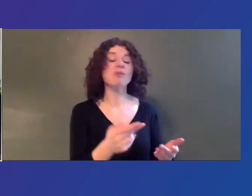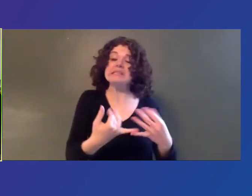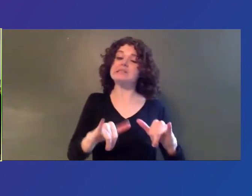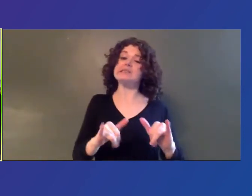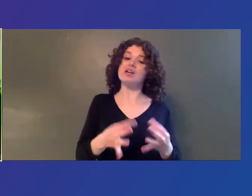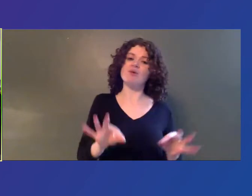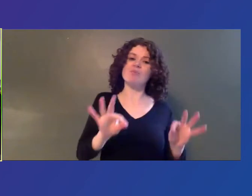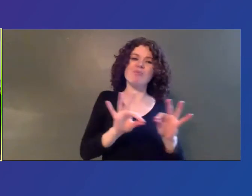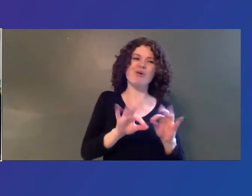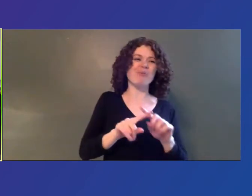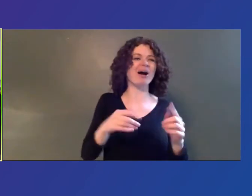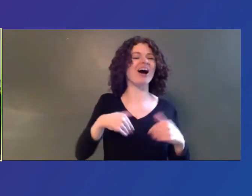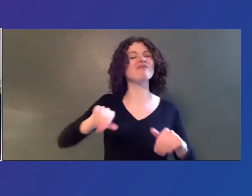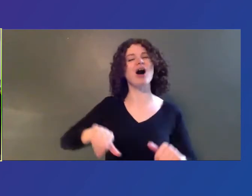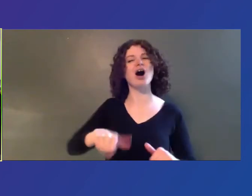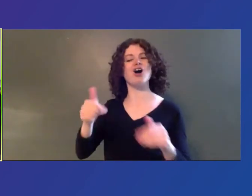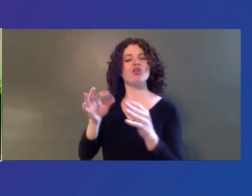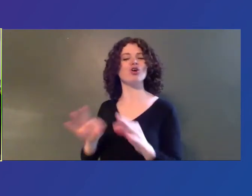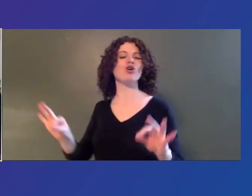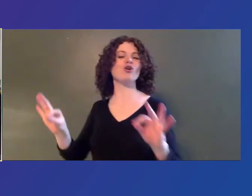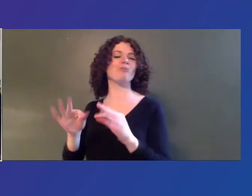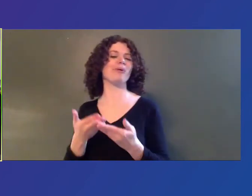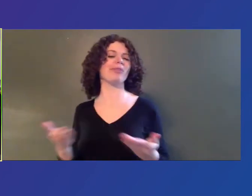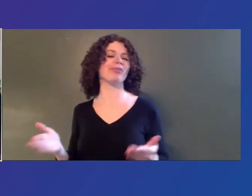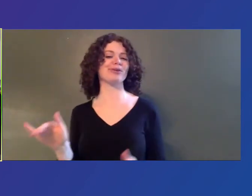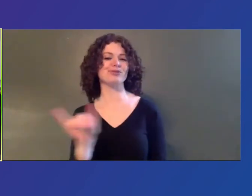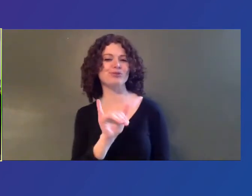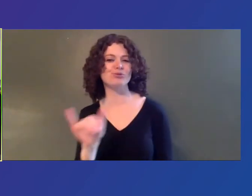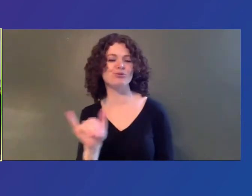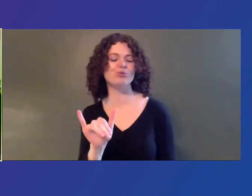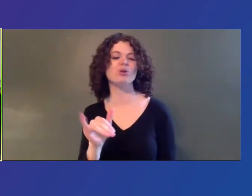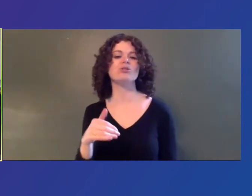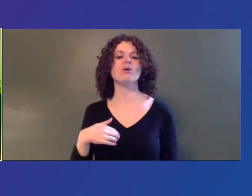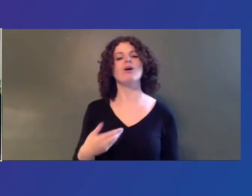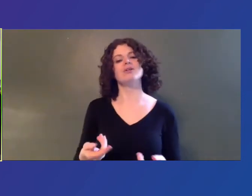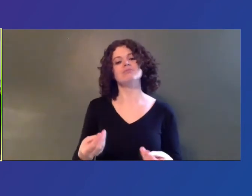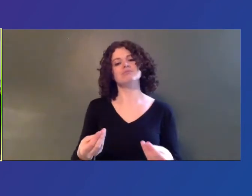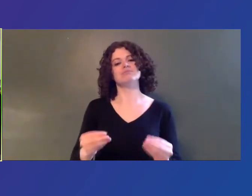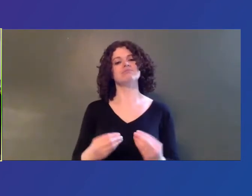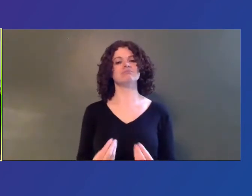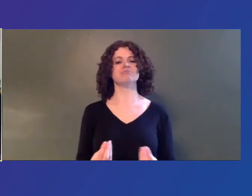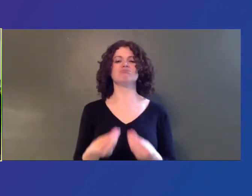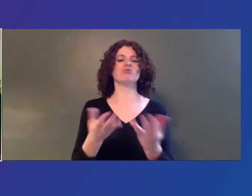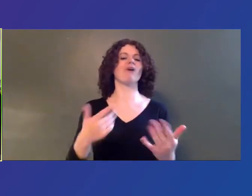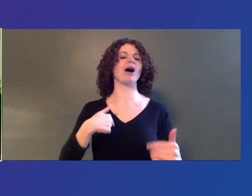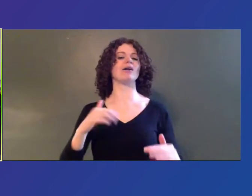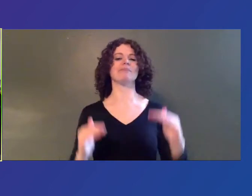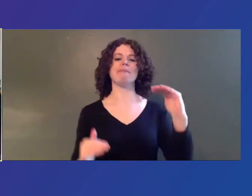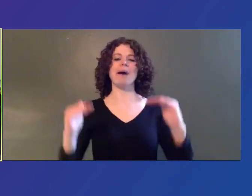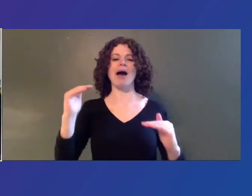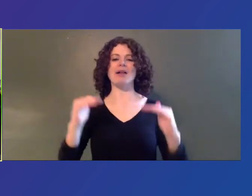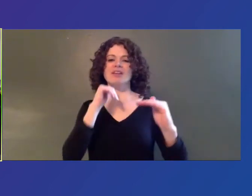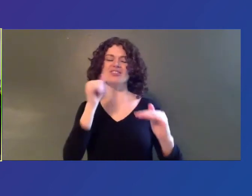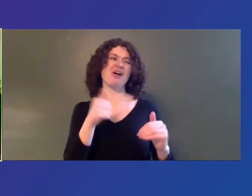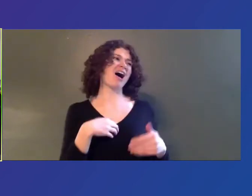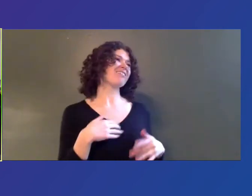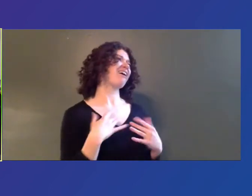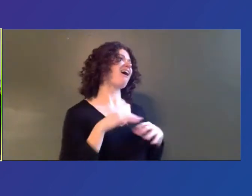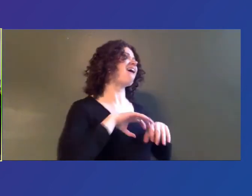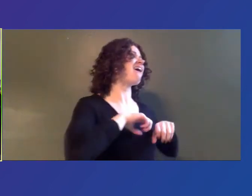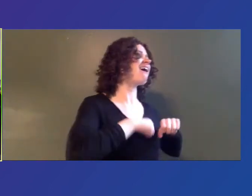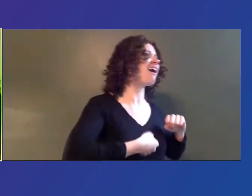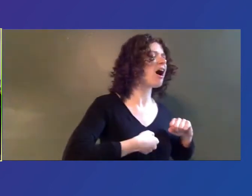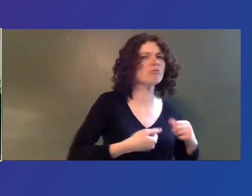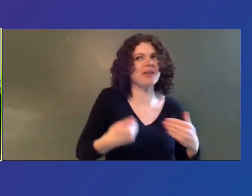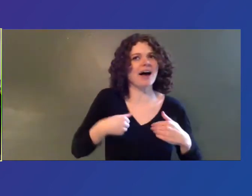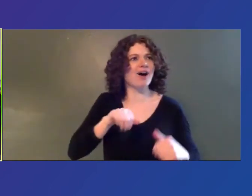that were also important. And I think it just kind of created a little balance in my life, which I thought was very necessary. Because then as we all